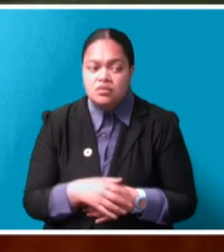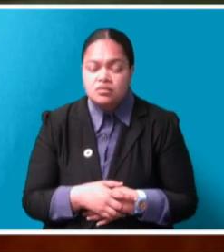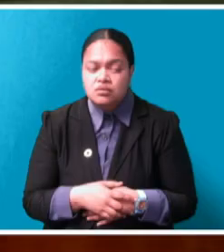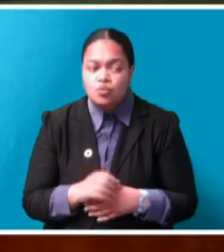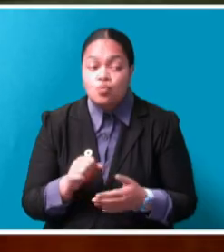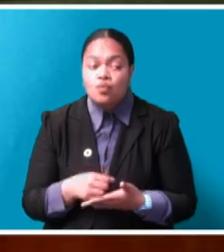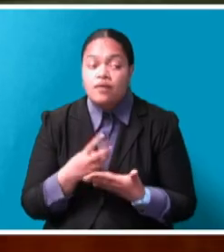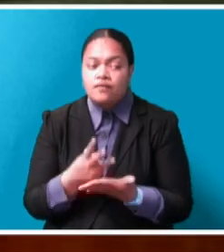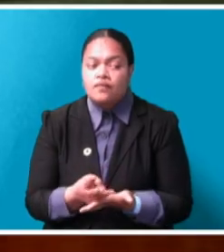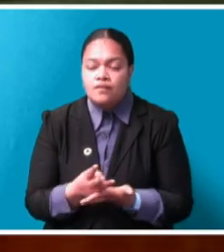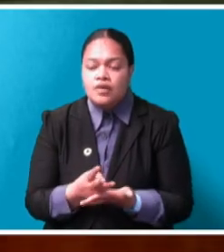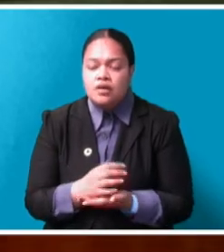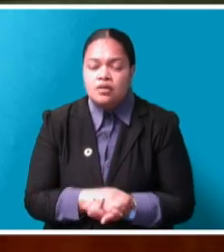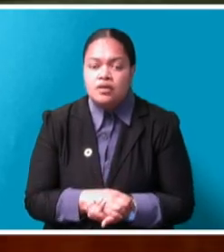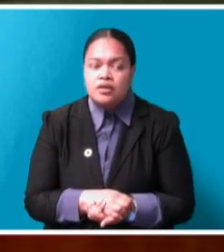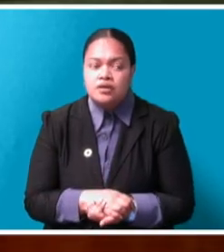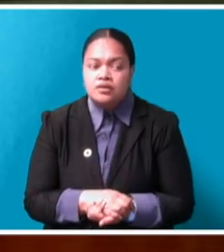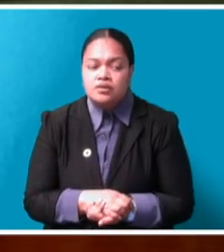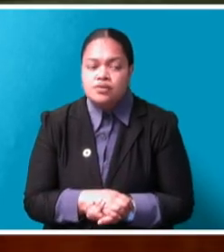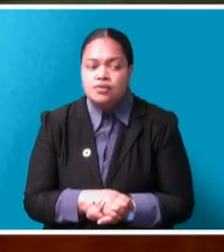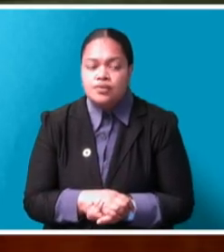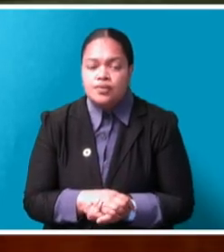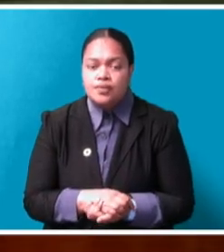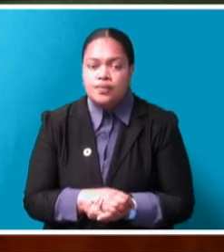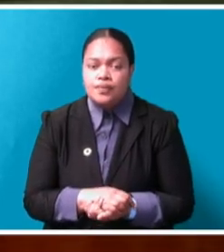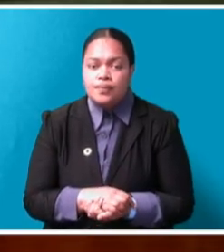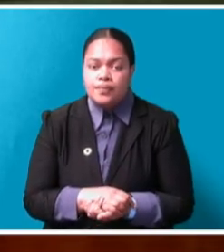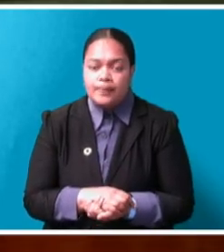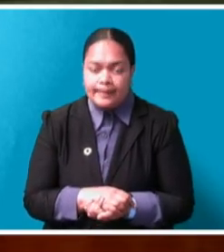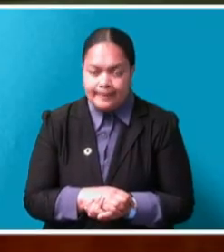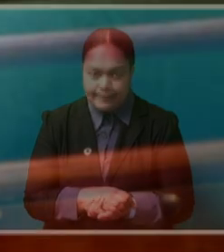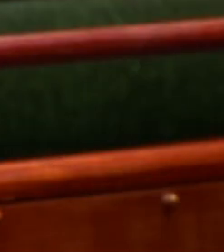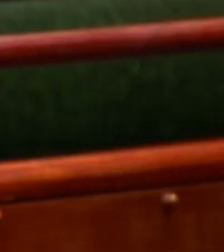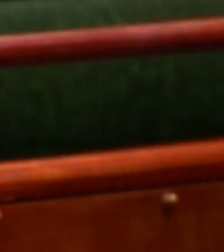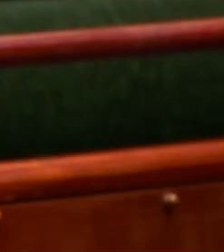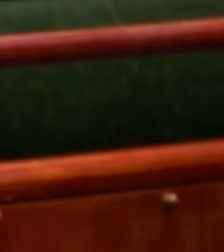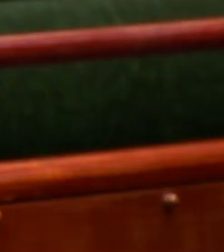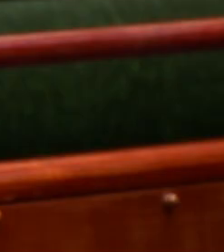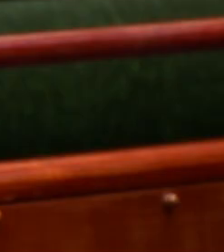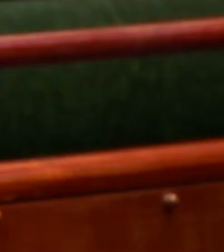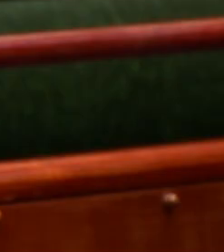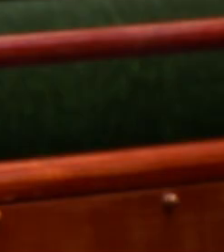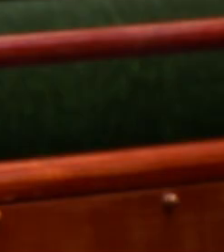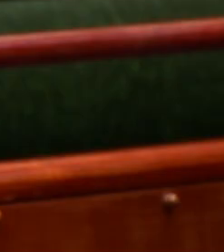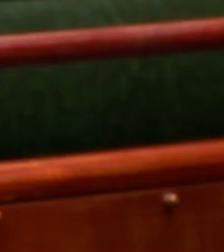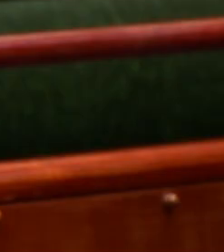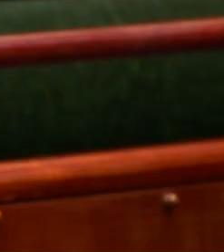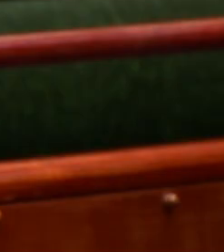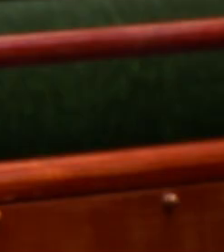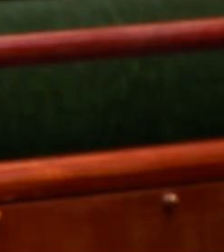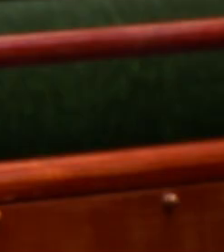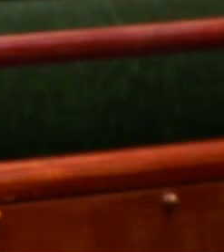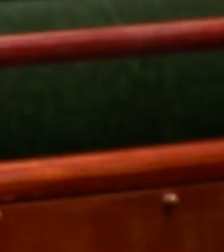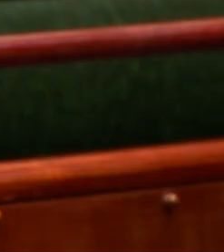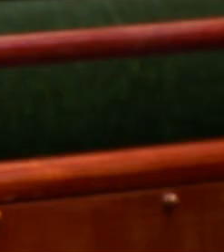capital and call it an economically sound delivery mechanism. In macroeconomics, we call this a deadweight loss to our public